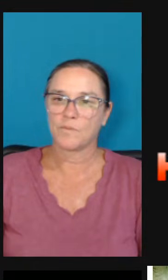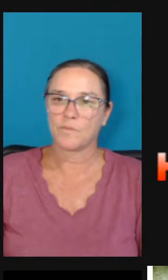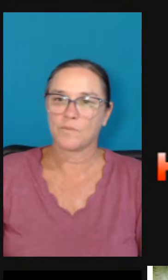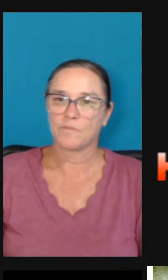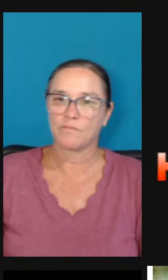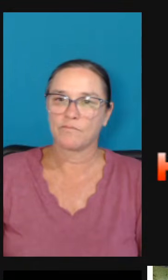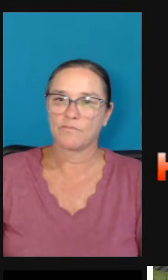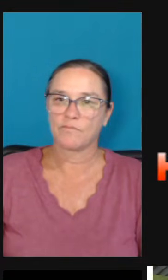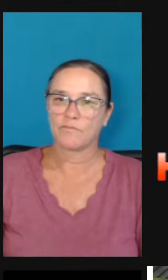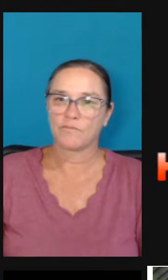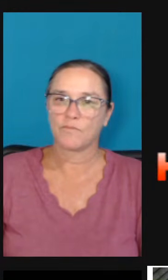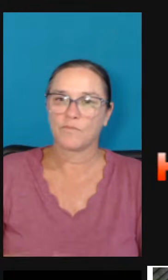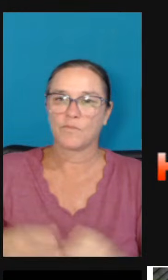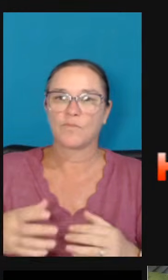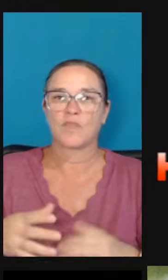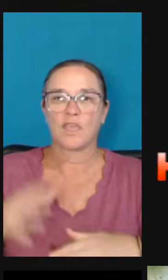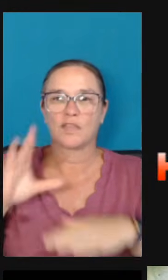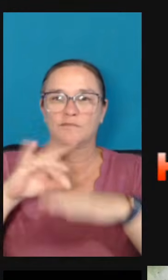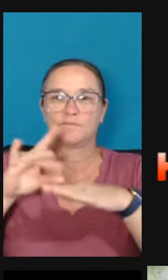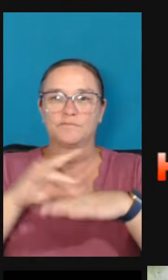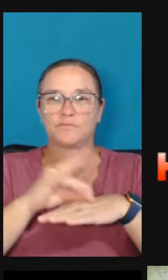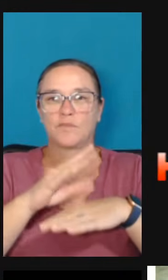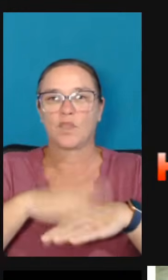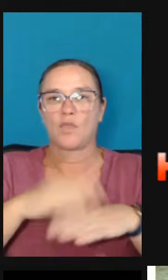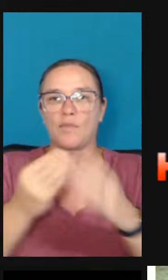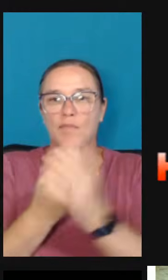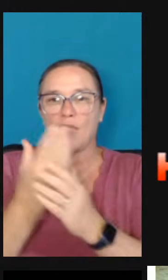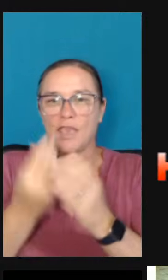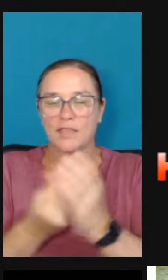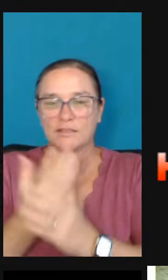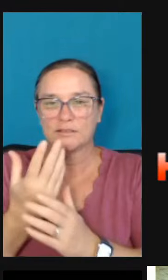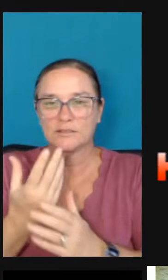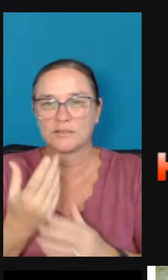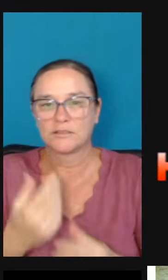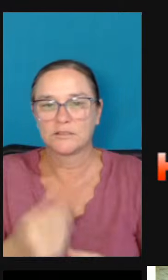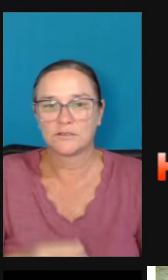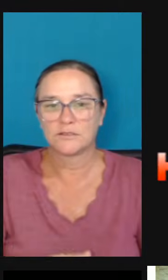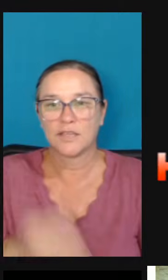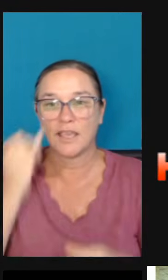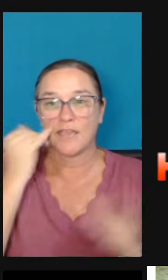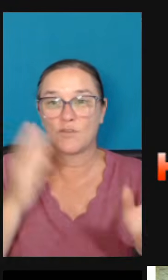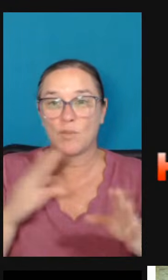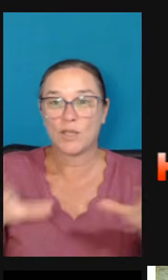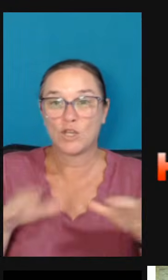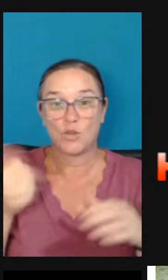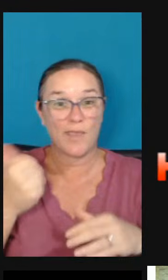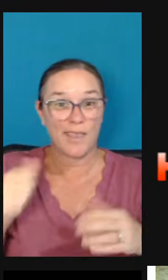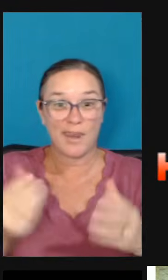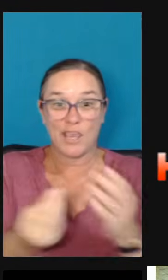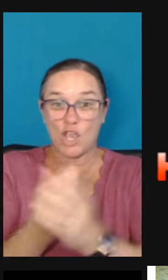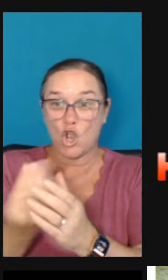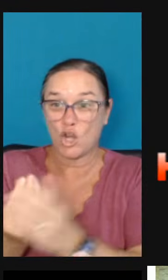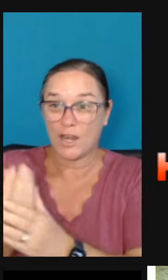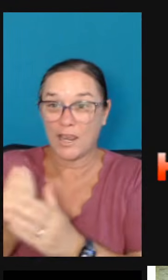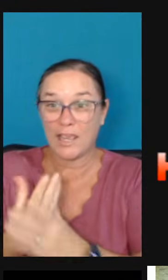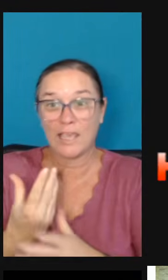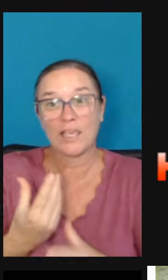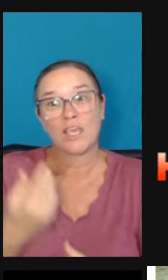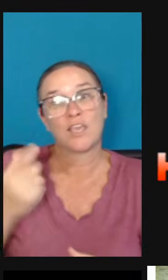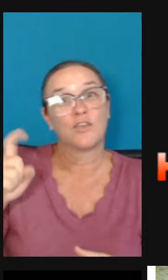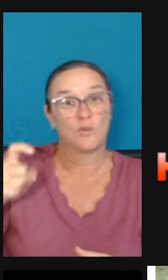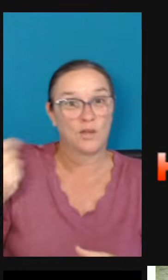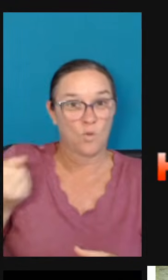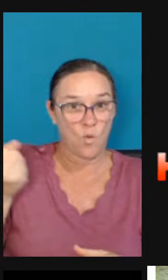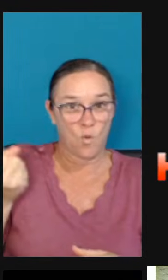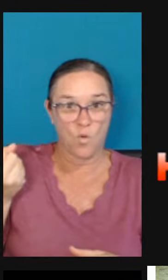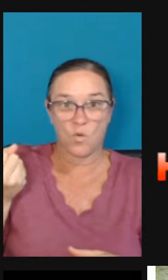You see it's all over all the plants. So you might, if you had planned to do any gardening, like that's a little bit on hold unless you really have